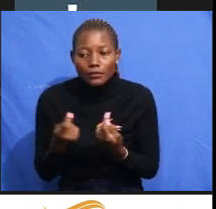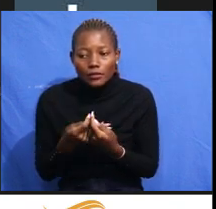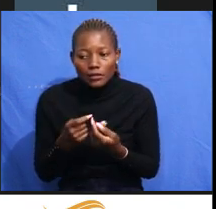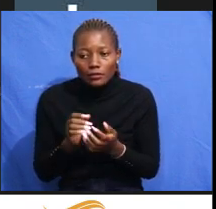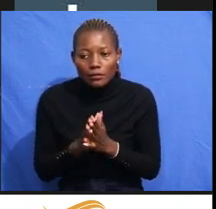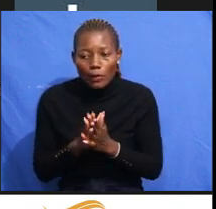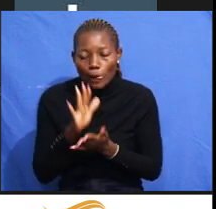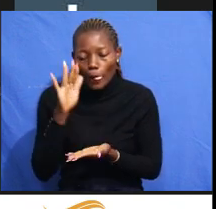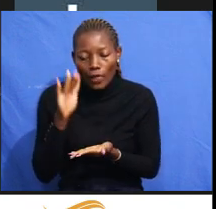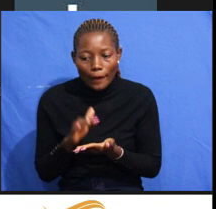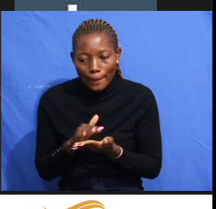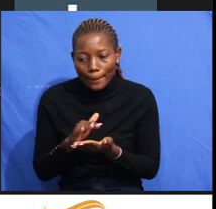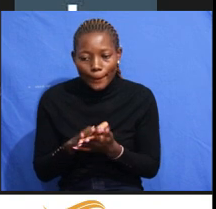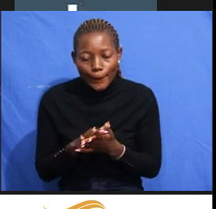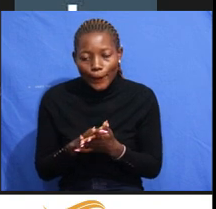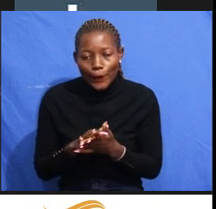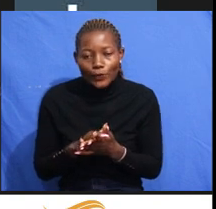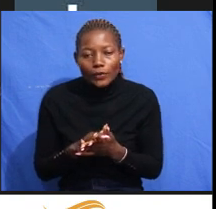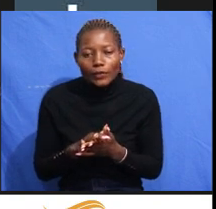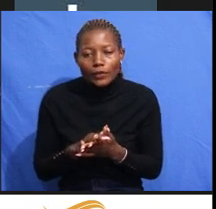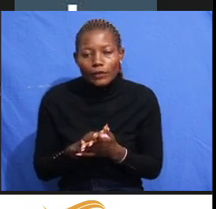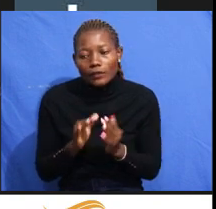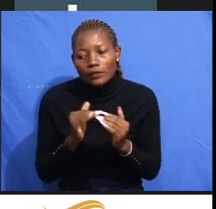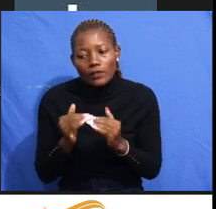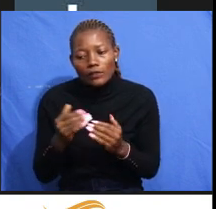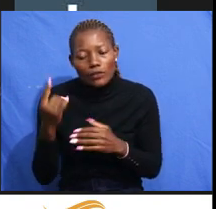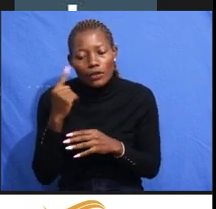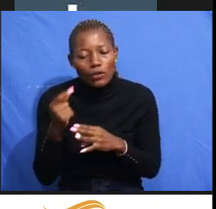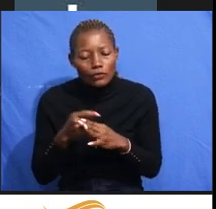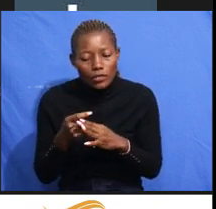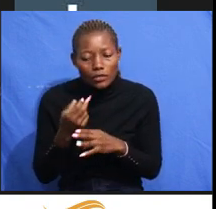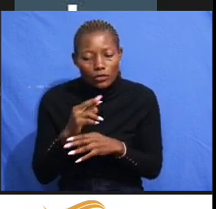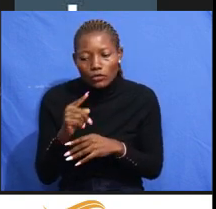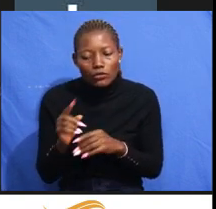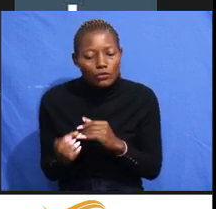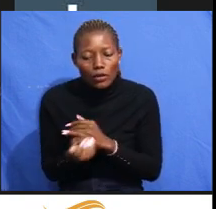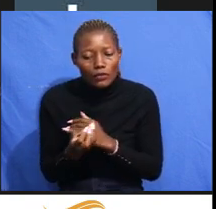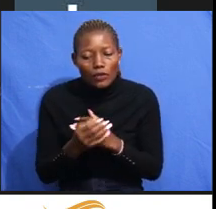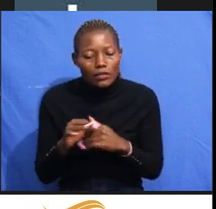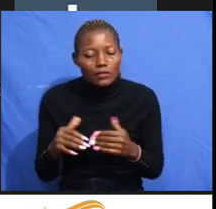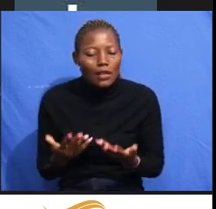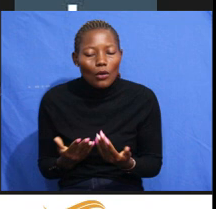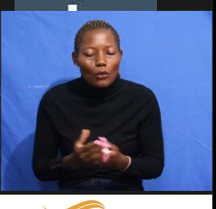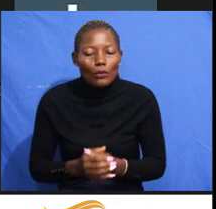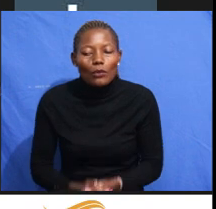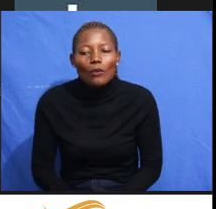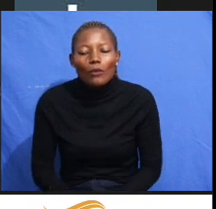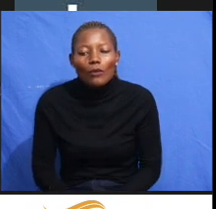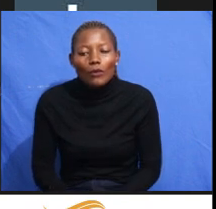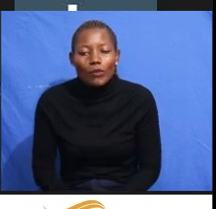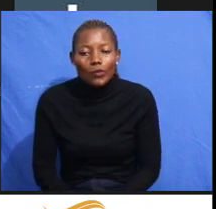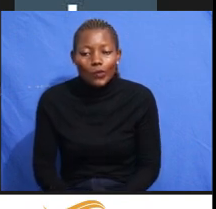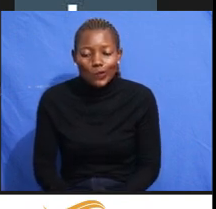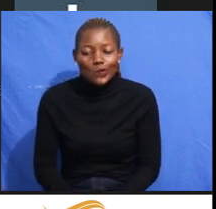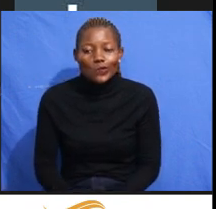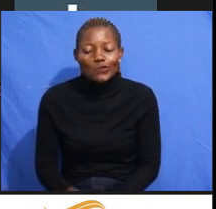reduction in the extent to which they train on, or how would you advise, Dr.? Yeah, it